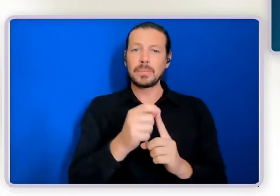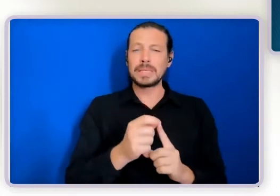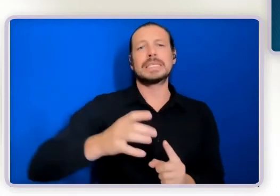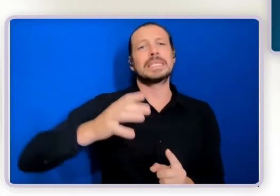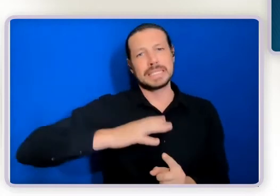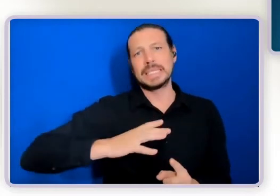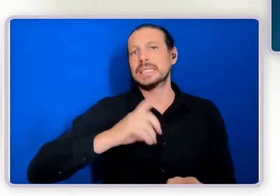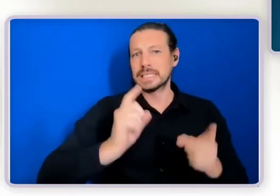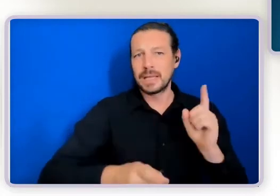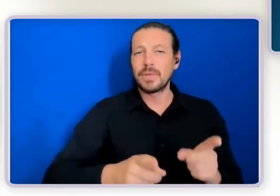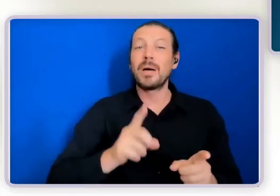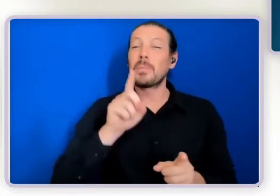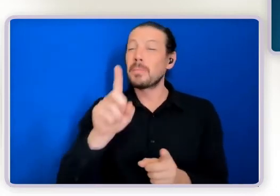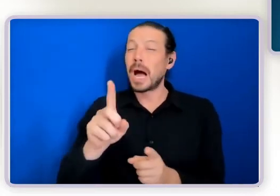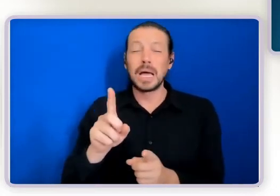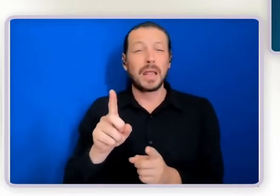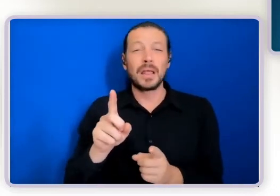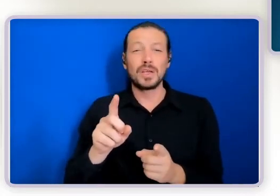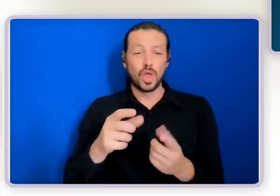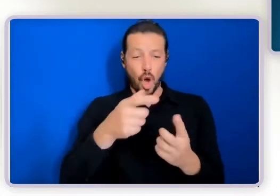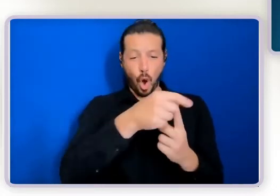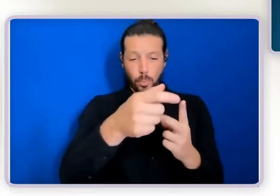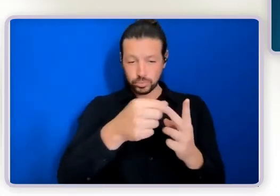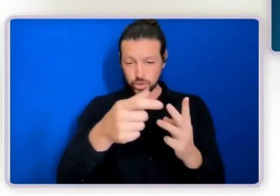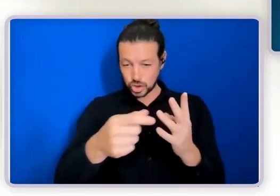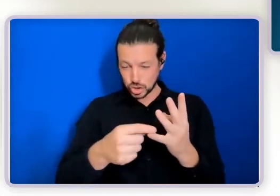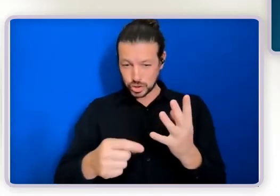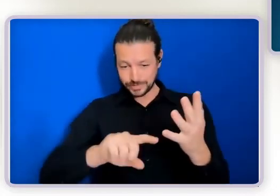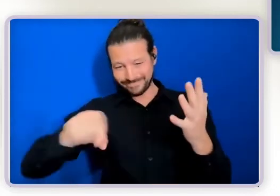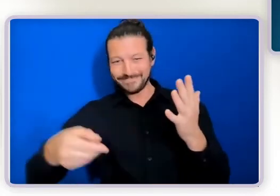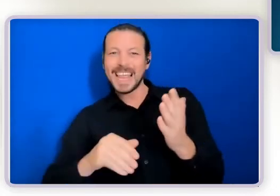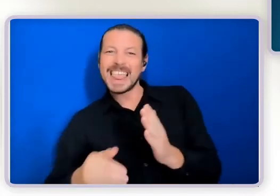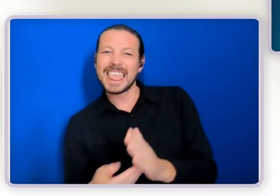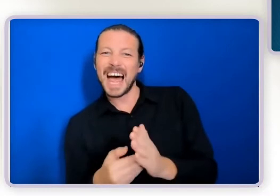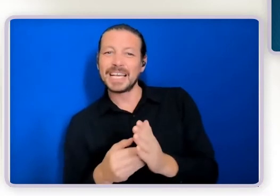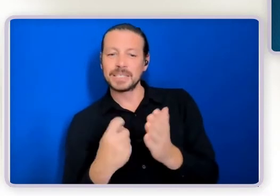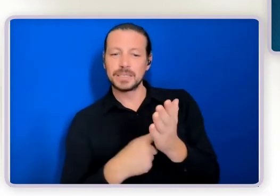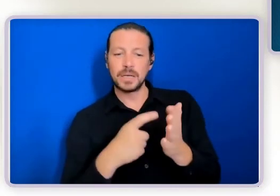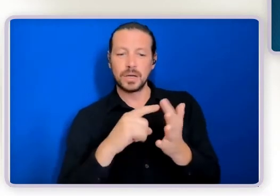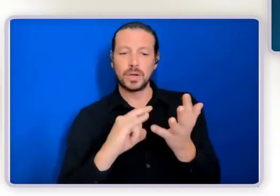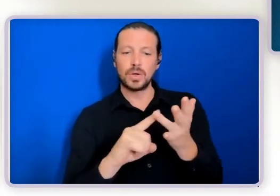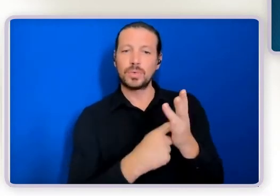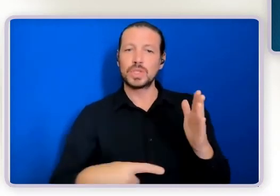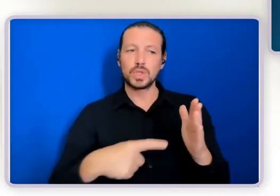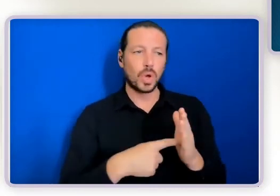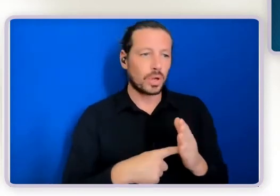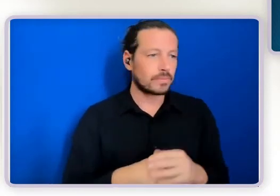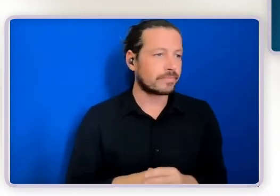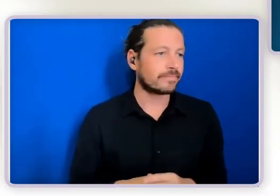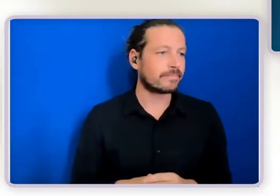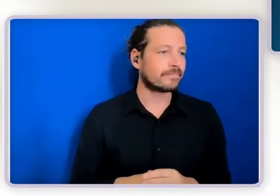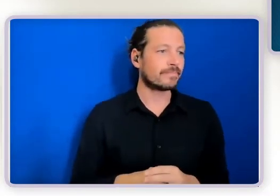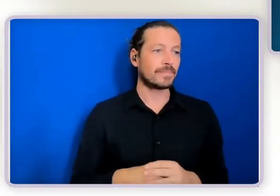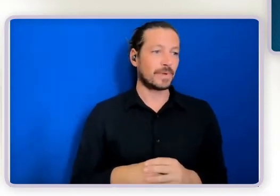with disability and/or others from harm. And I've put last resort in capitals because it again